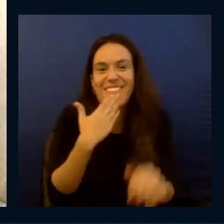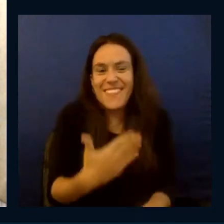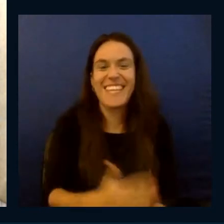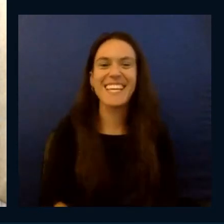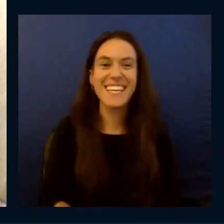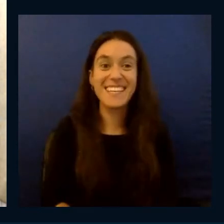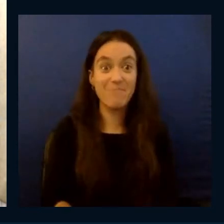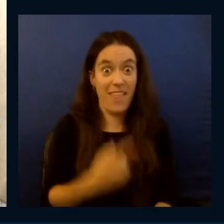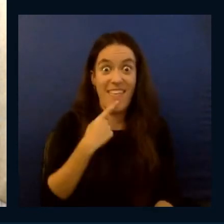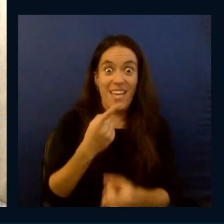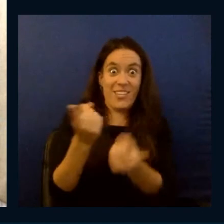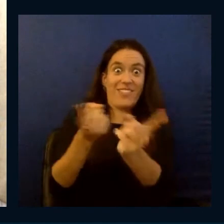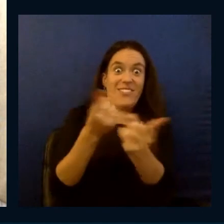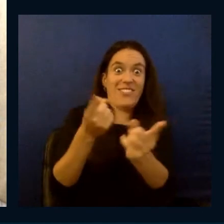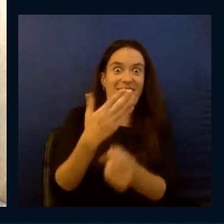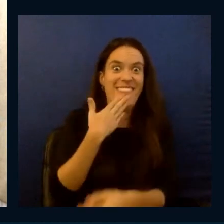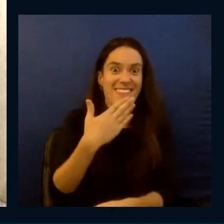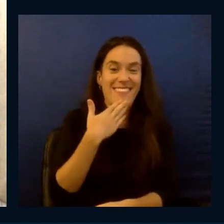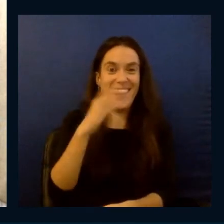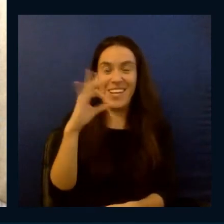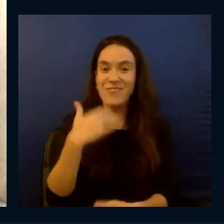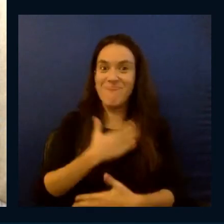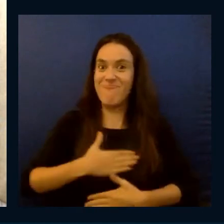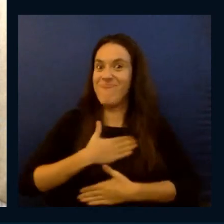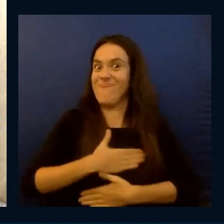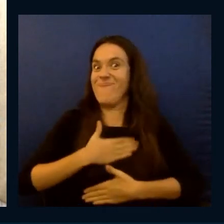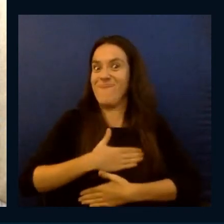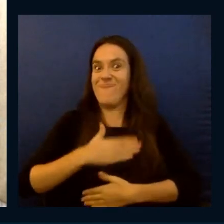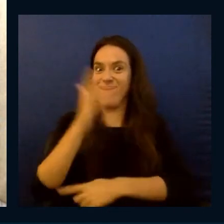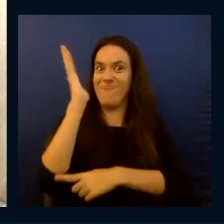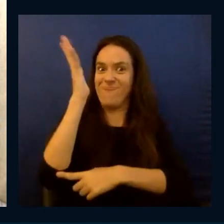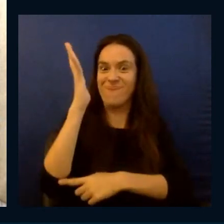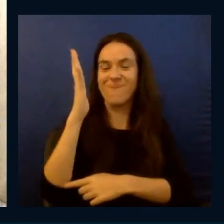for being here. Great sessions. Thank you very much.